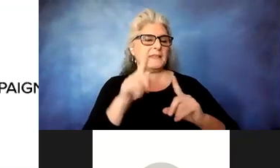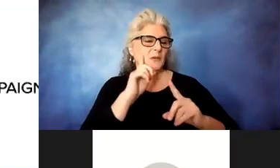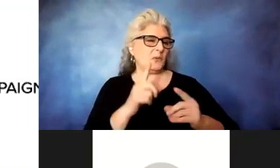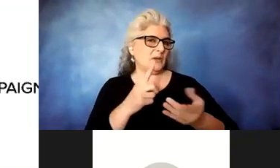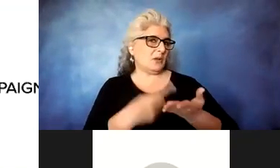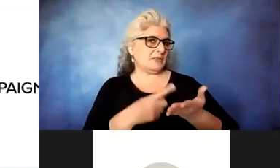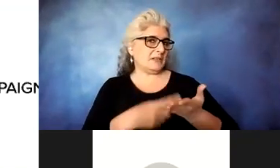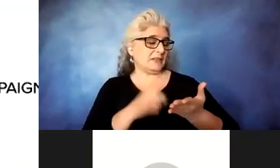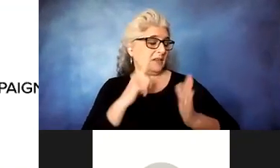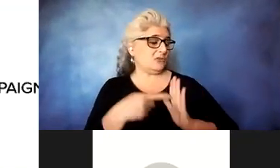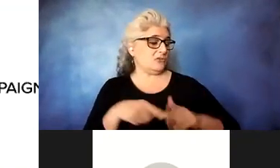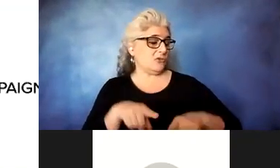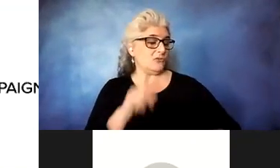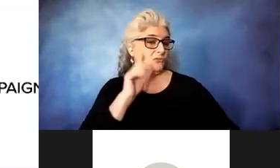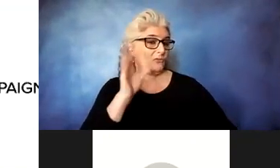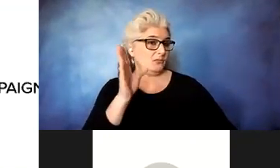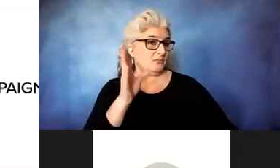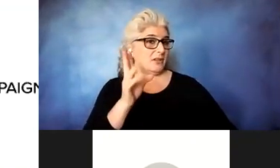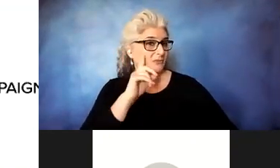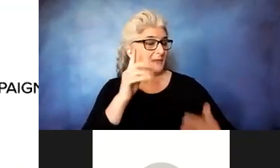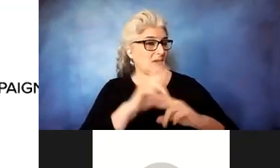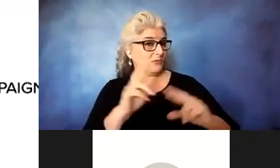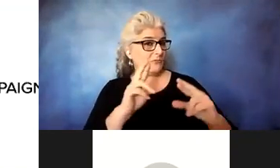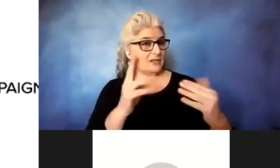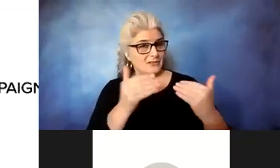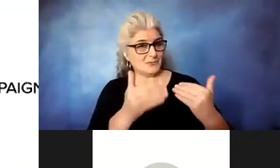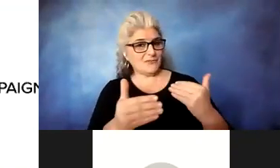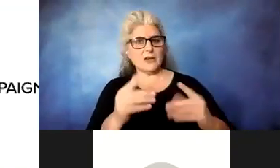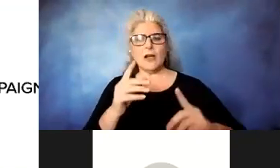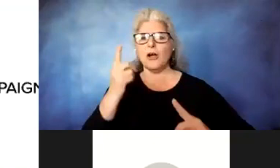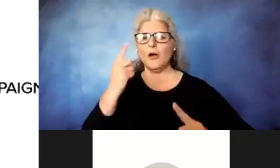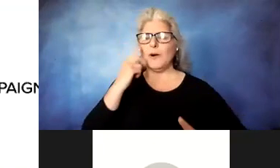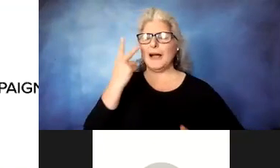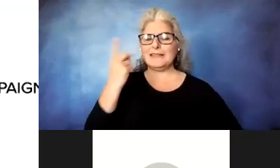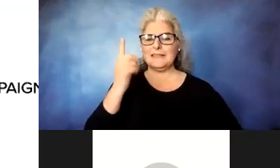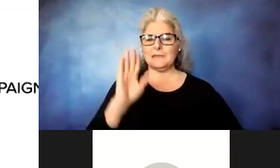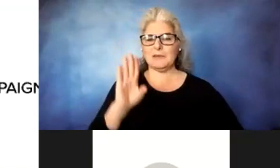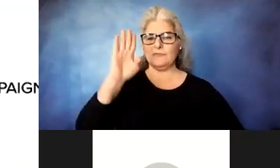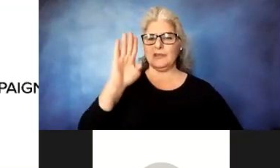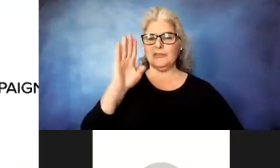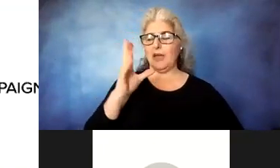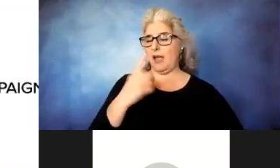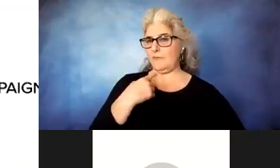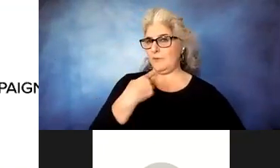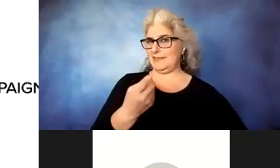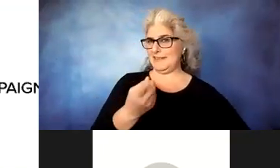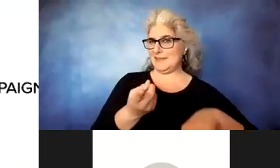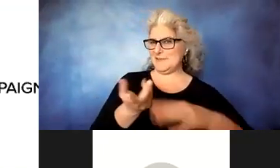head to the next section. Okay, awesome. And I see someone has a raised hand, so I just want to remind folks again that at the end